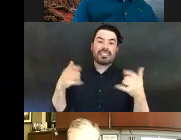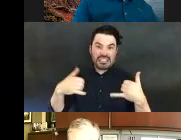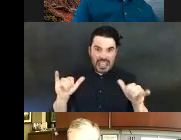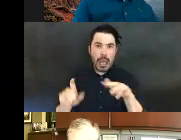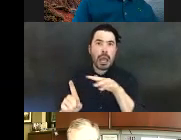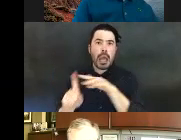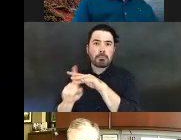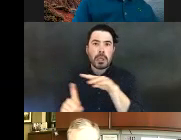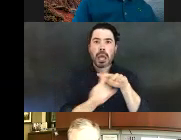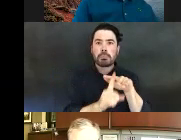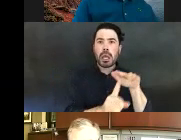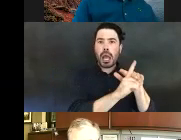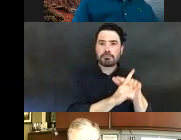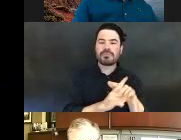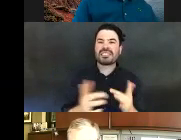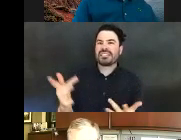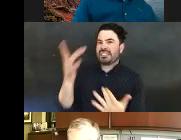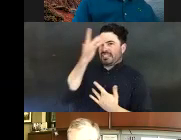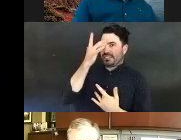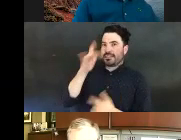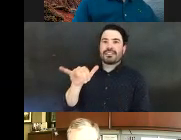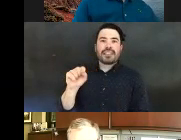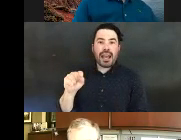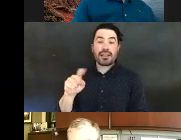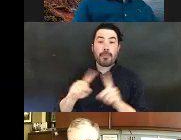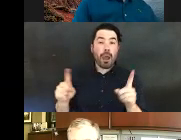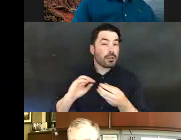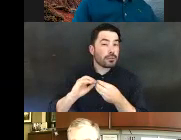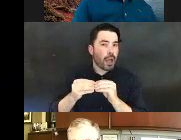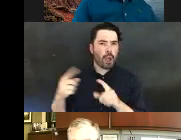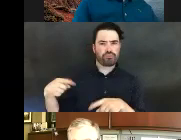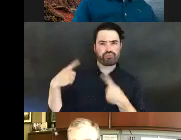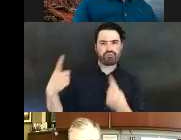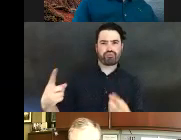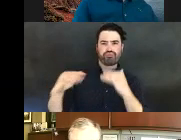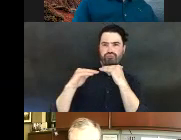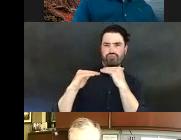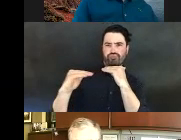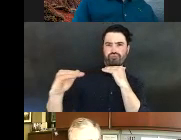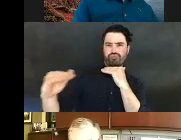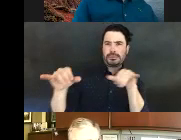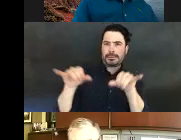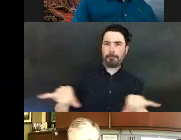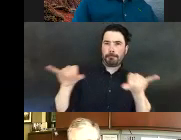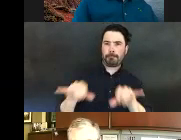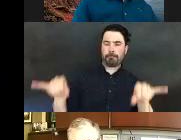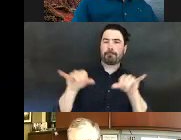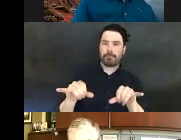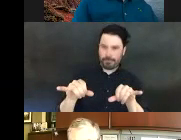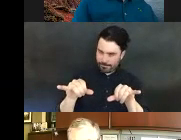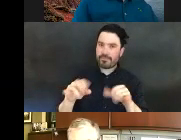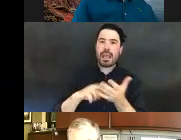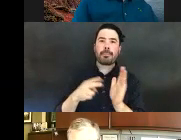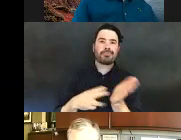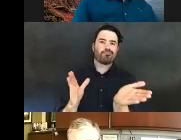state of Michigan, that rate has been fairly flat for many weeks now. And so that speaks to the efforts